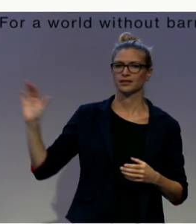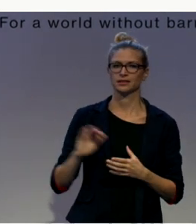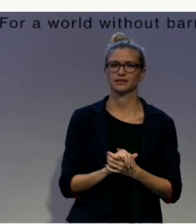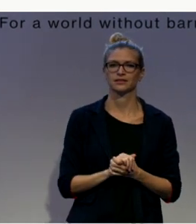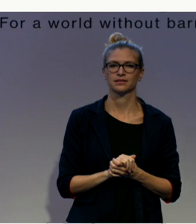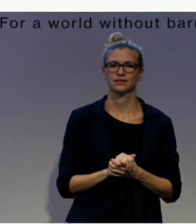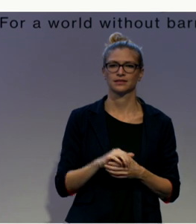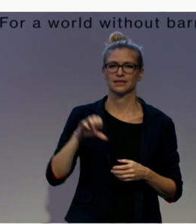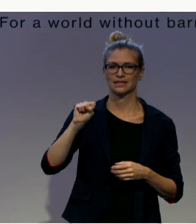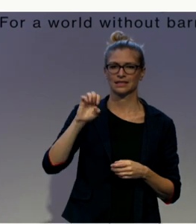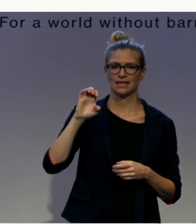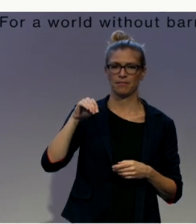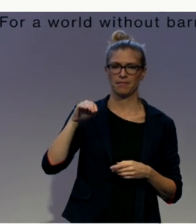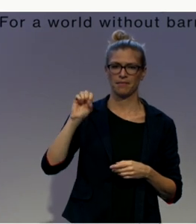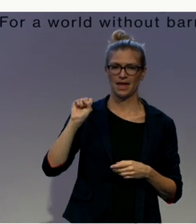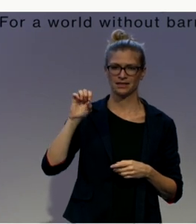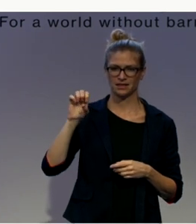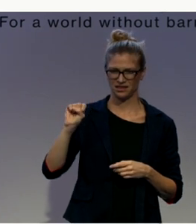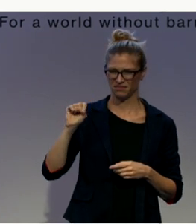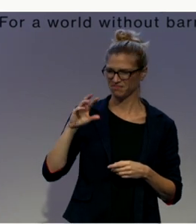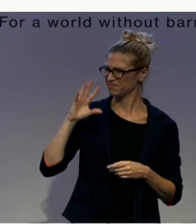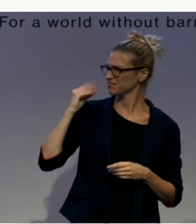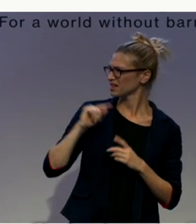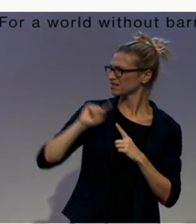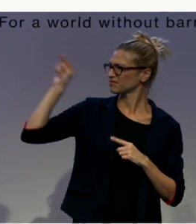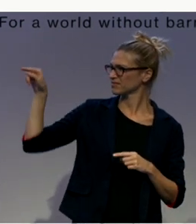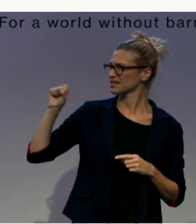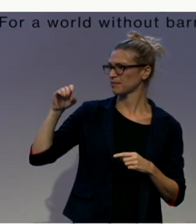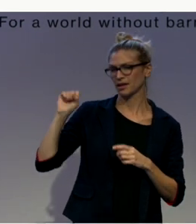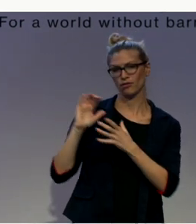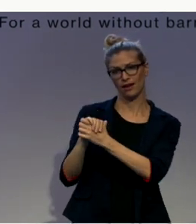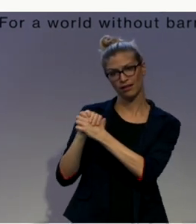self-advocacy. Maybe you can say a few words about it.